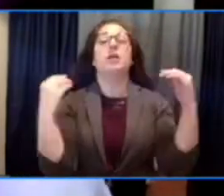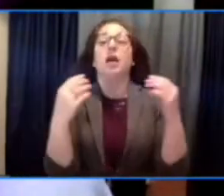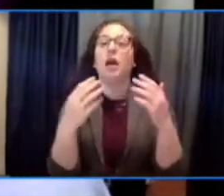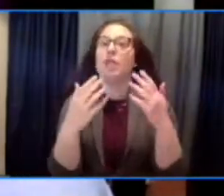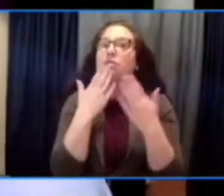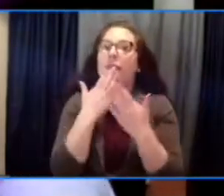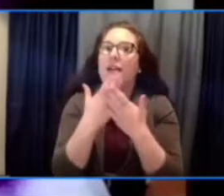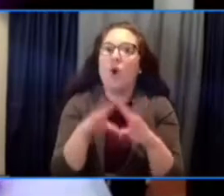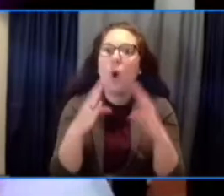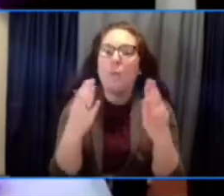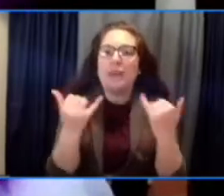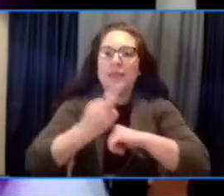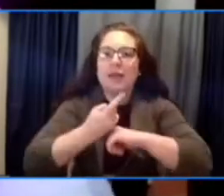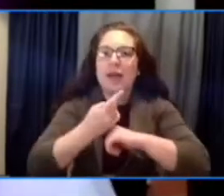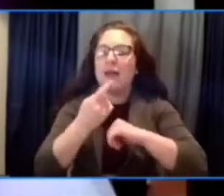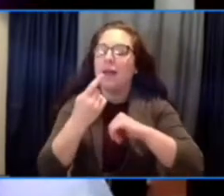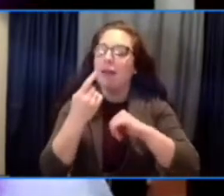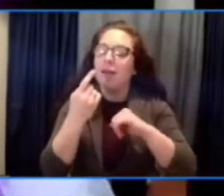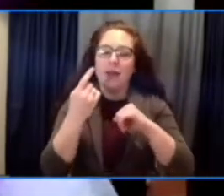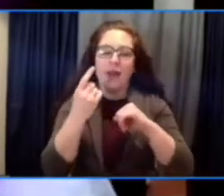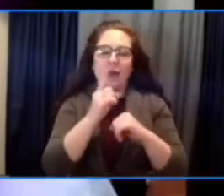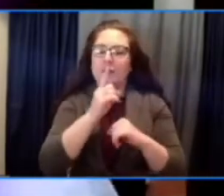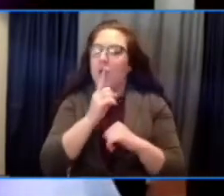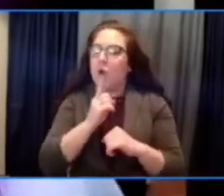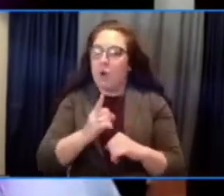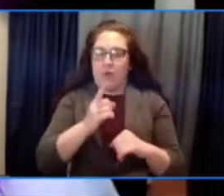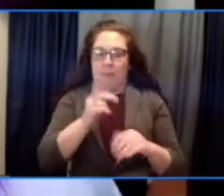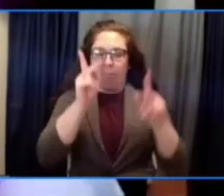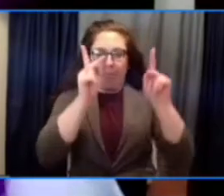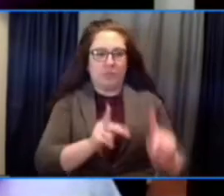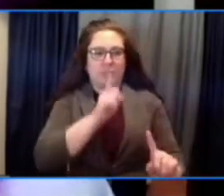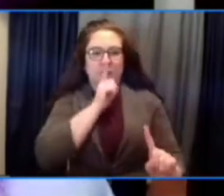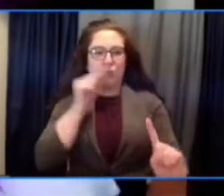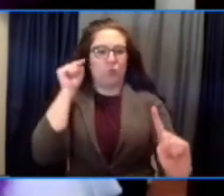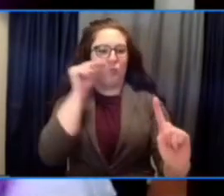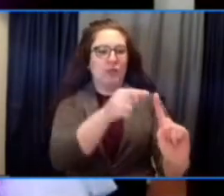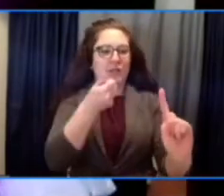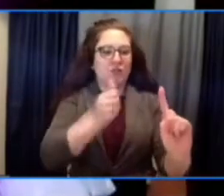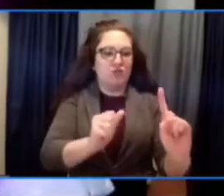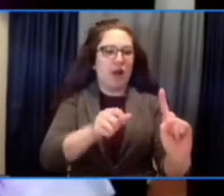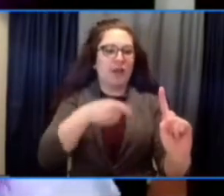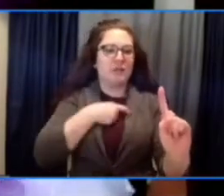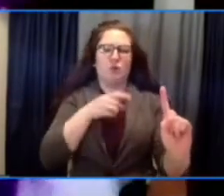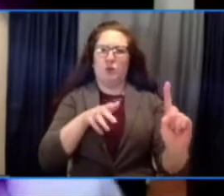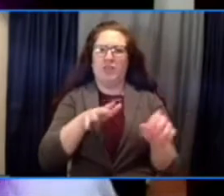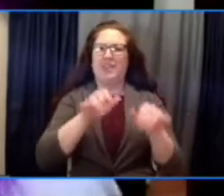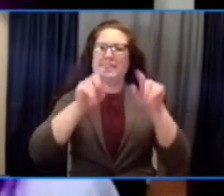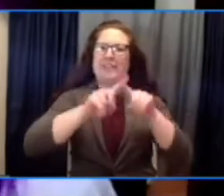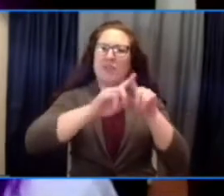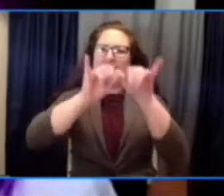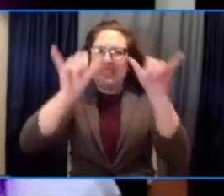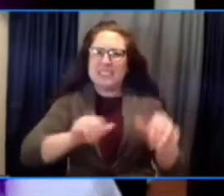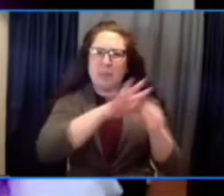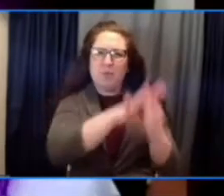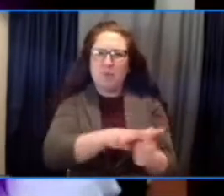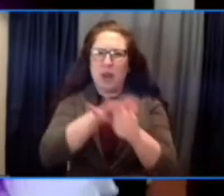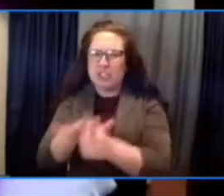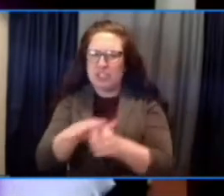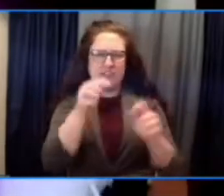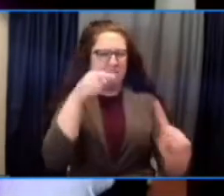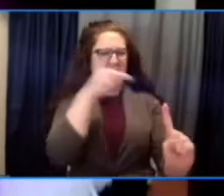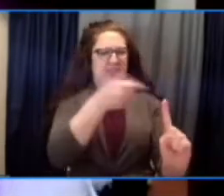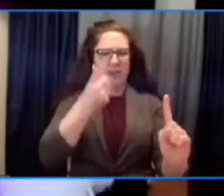anyone who is more at the forefront of dismantling those systems of oppression that you named and understanding exactly how